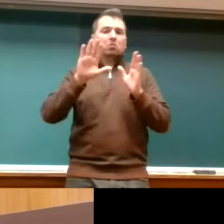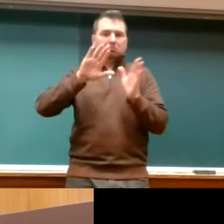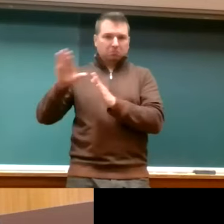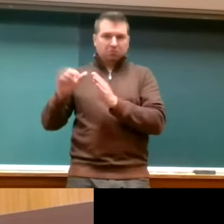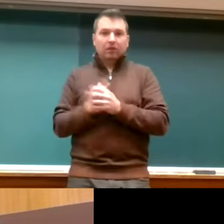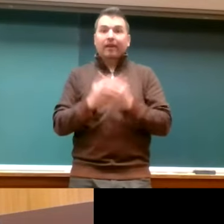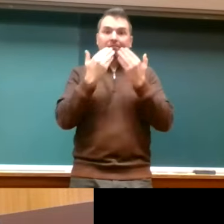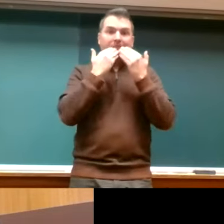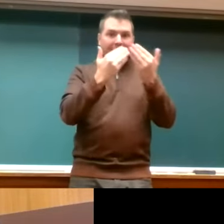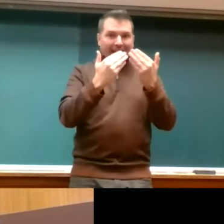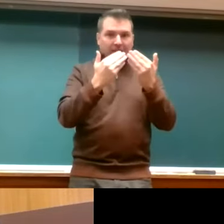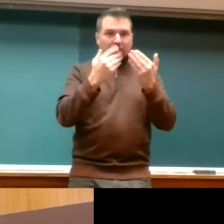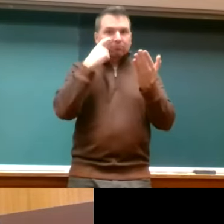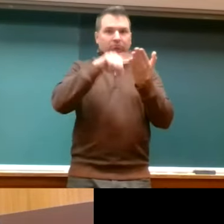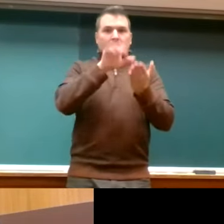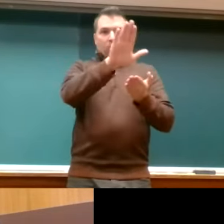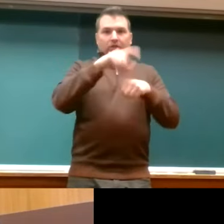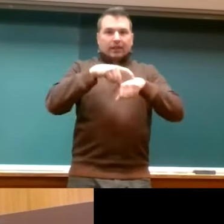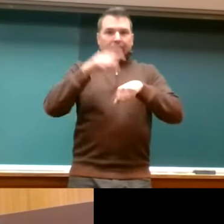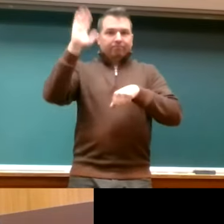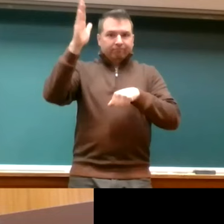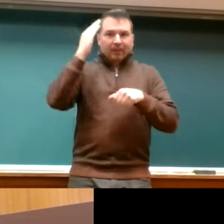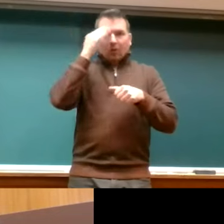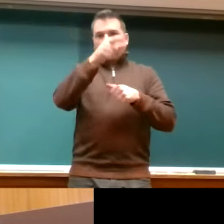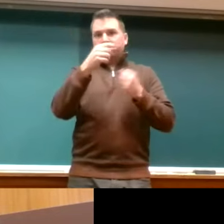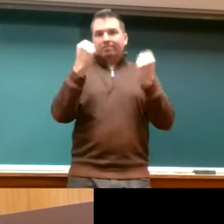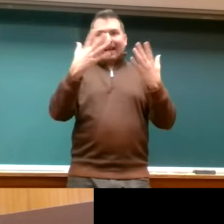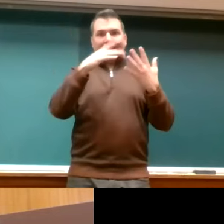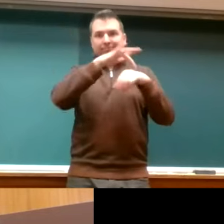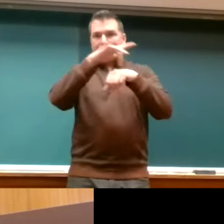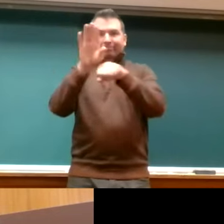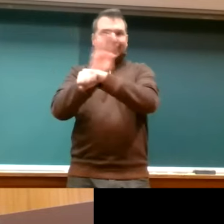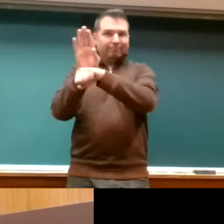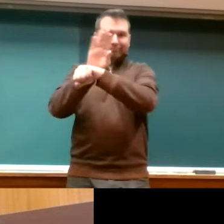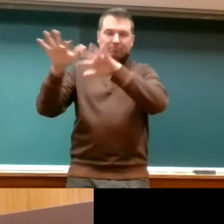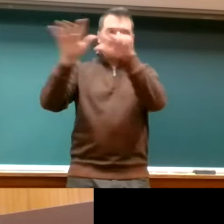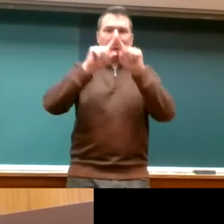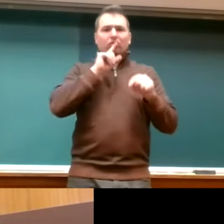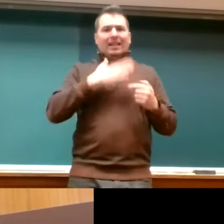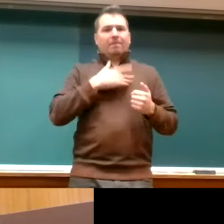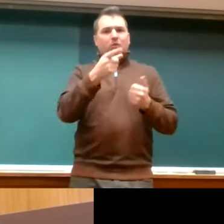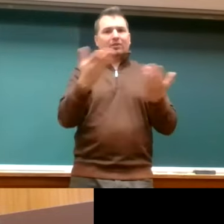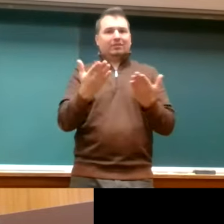for doing this. I know you got a lot going on right now. Really glad you were able to do it.